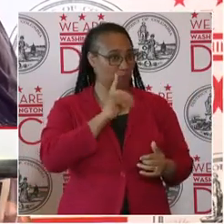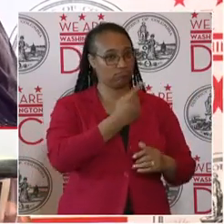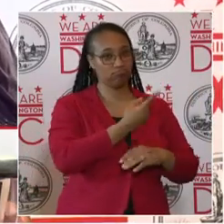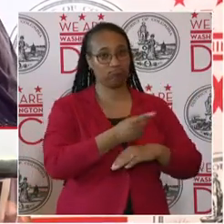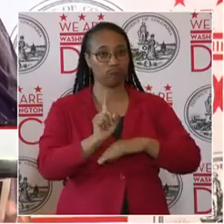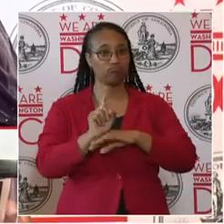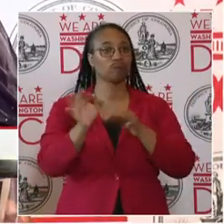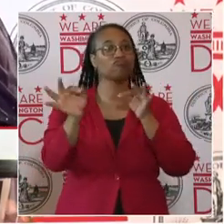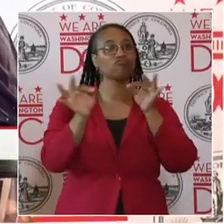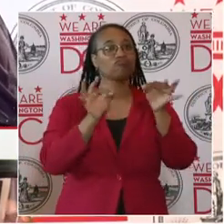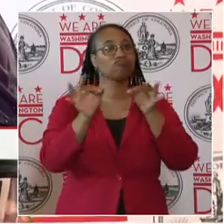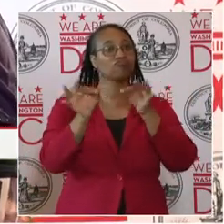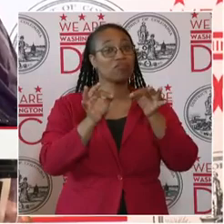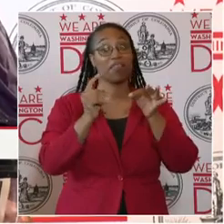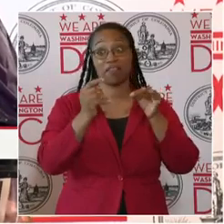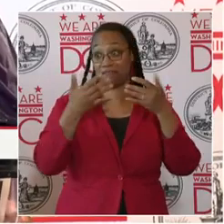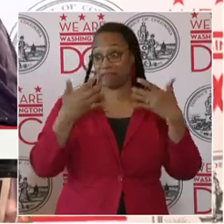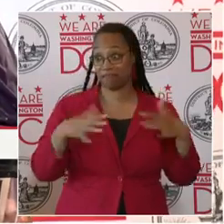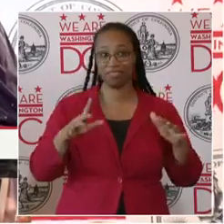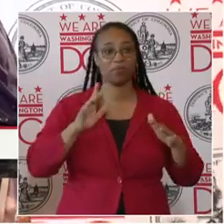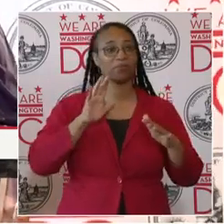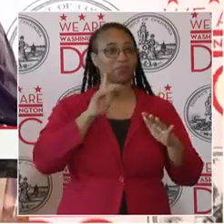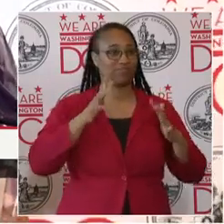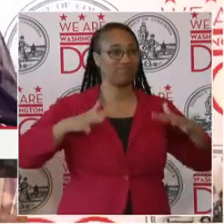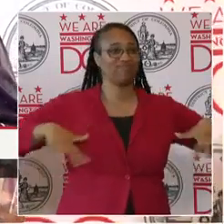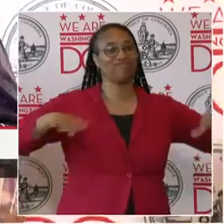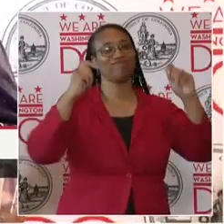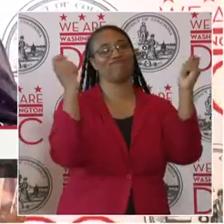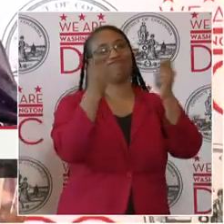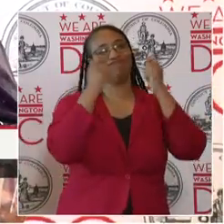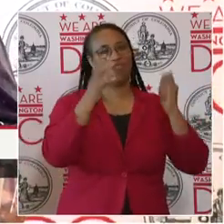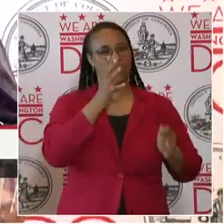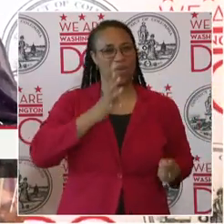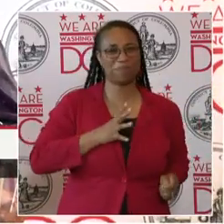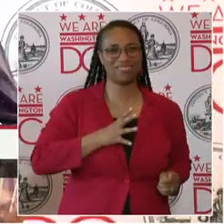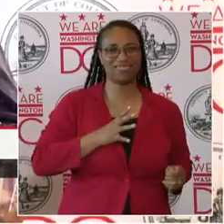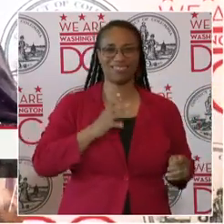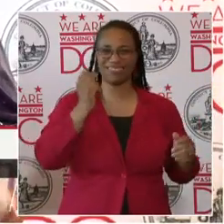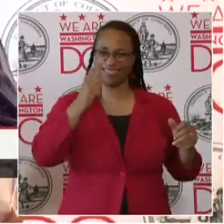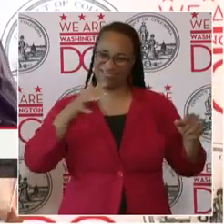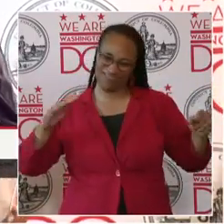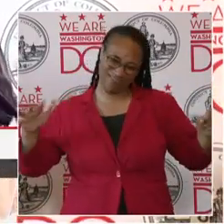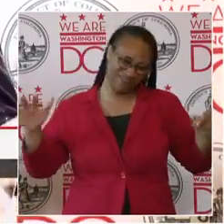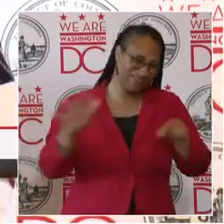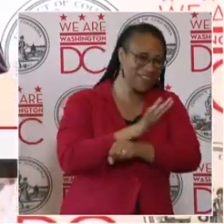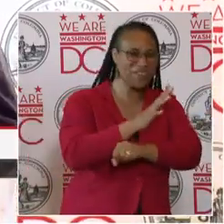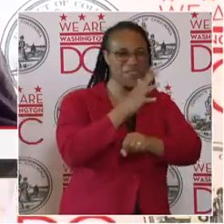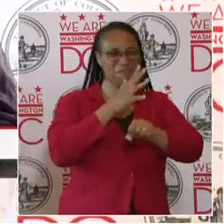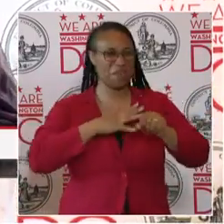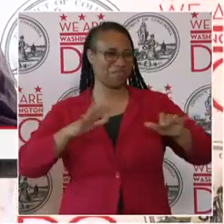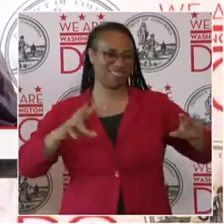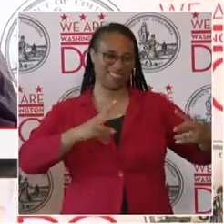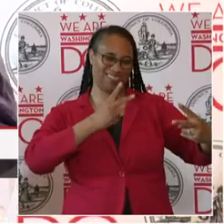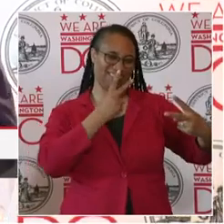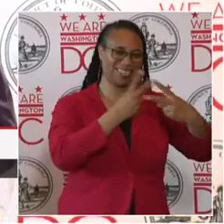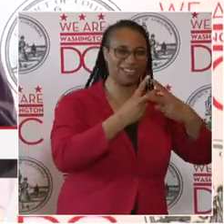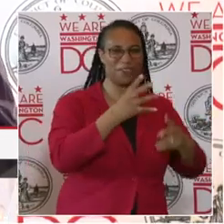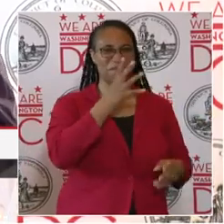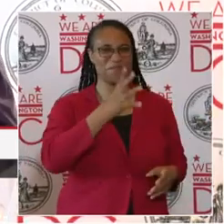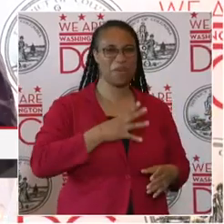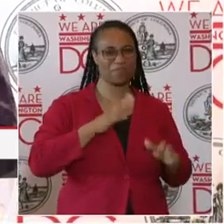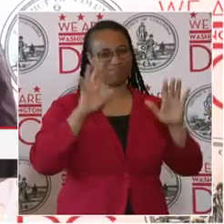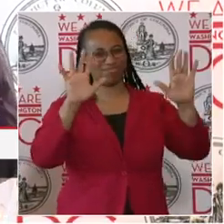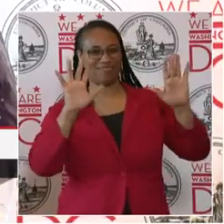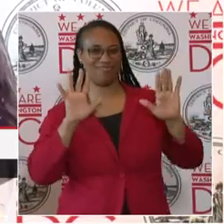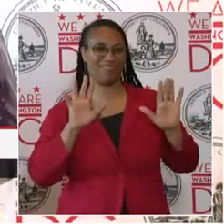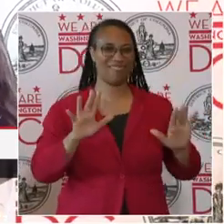our women because hashtag DC Women. That's a whole sentence right there. All right. Again, if you aren't following us, make sure